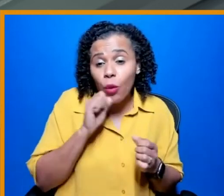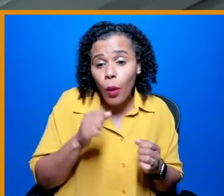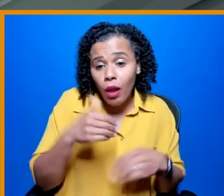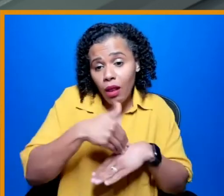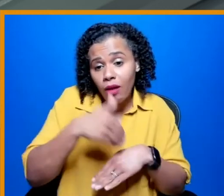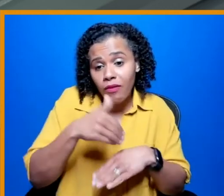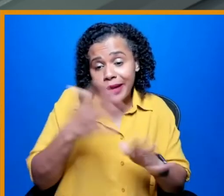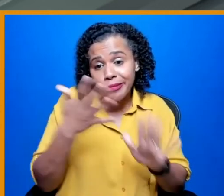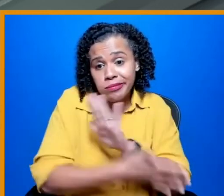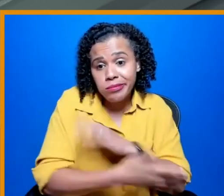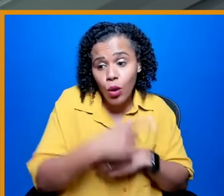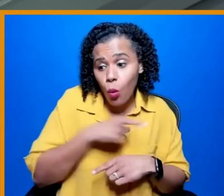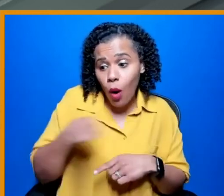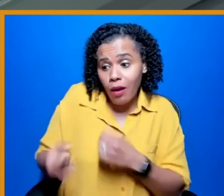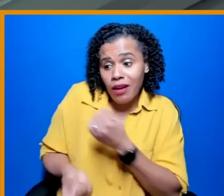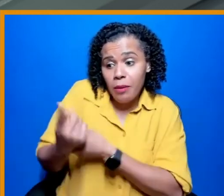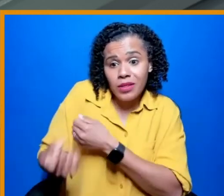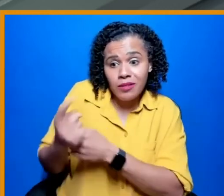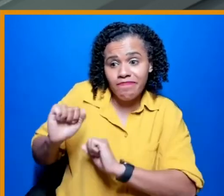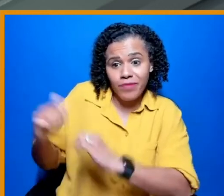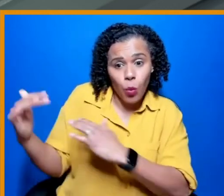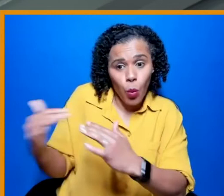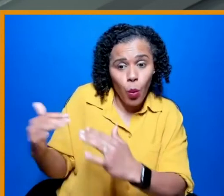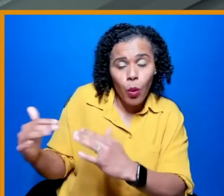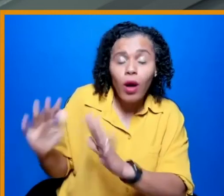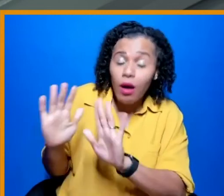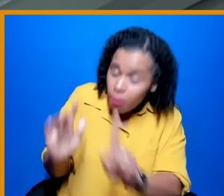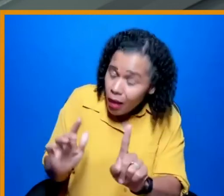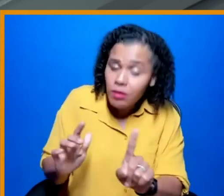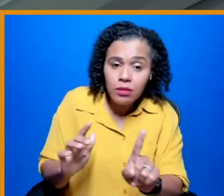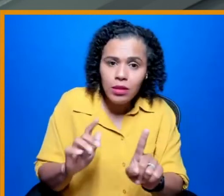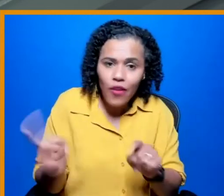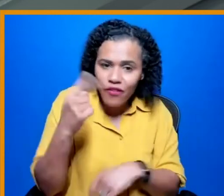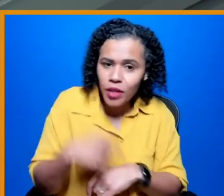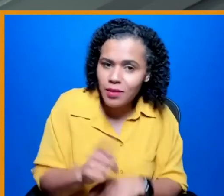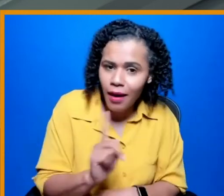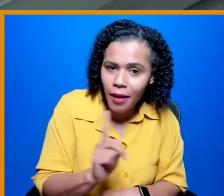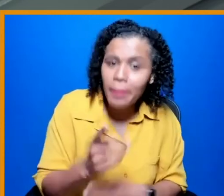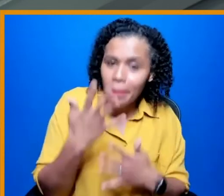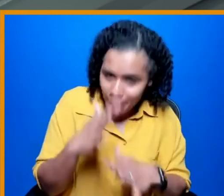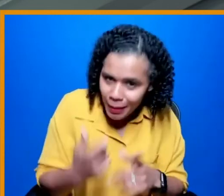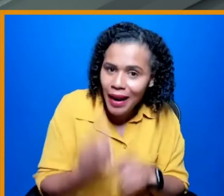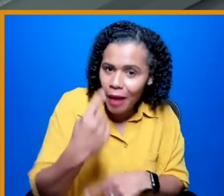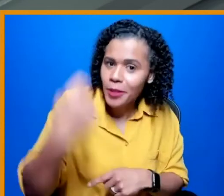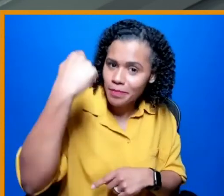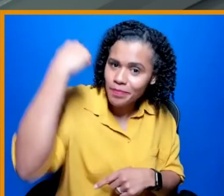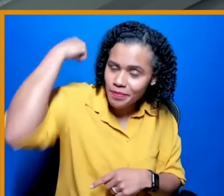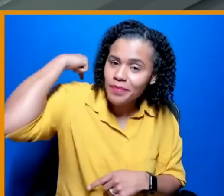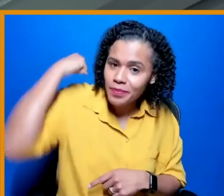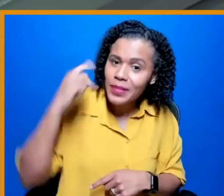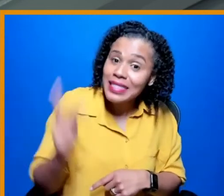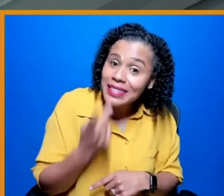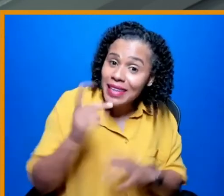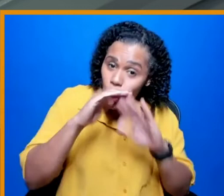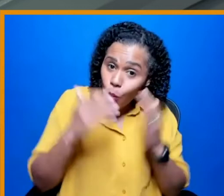events unfolding. But the truth of the matter is, this is not the first time that this has happened. It happened previously in the course of the Second World War. That's